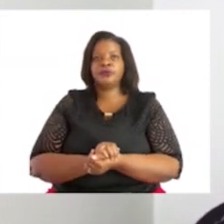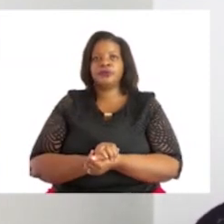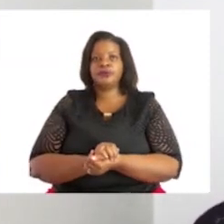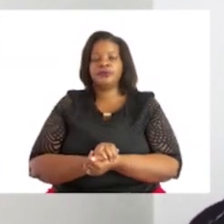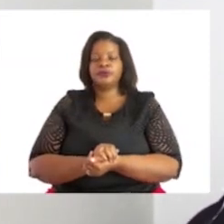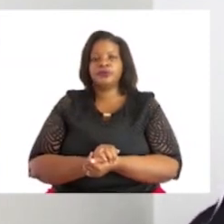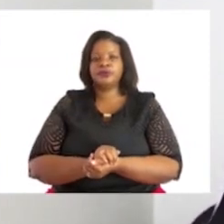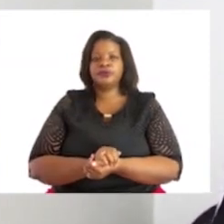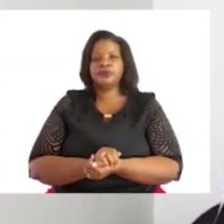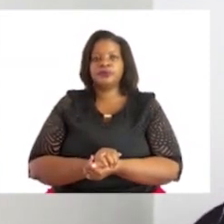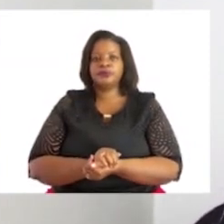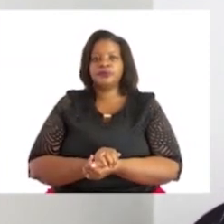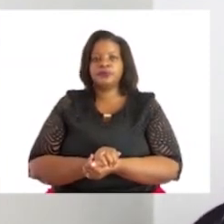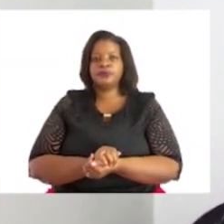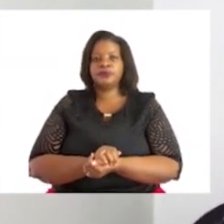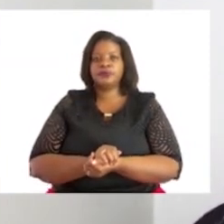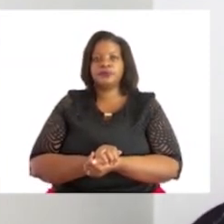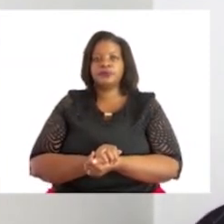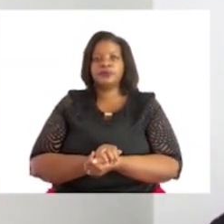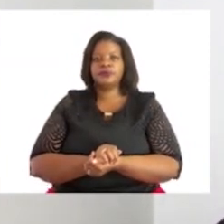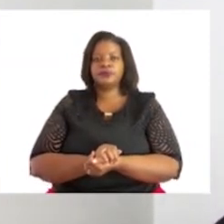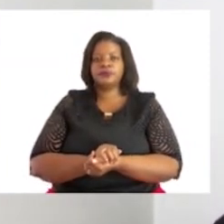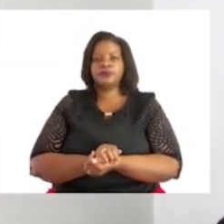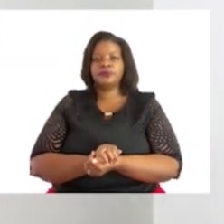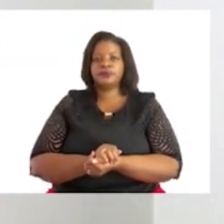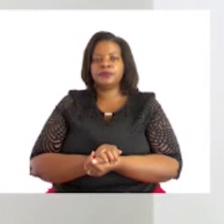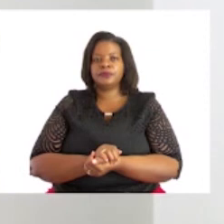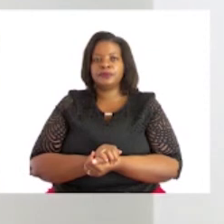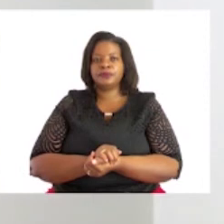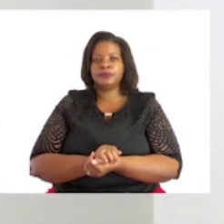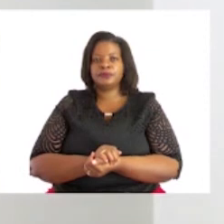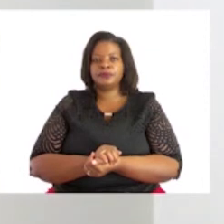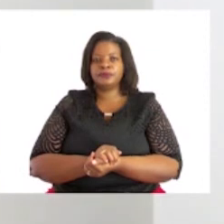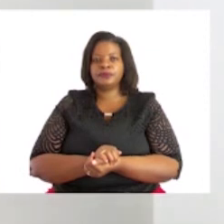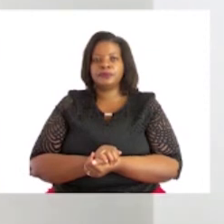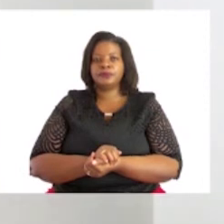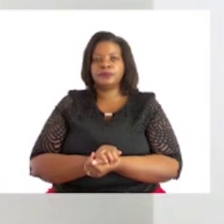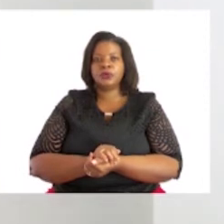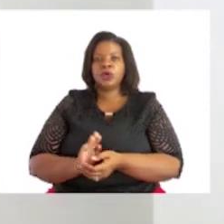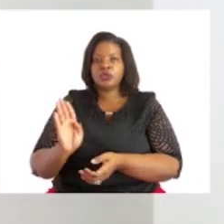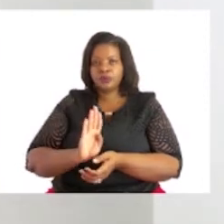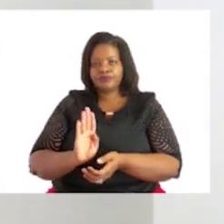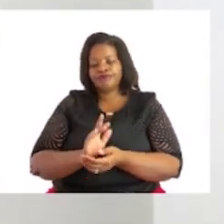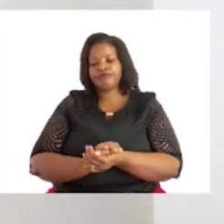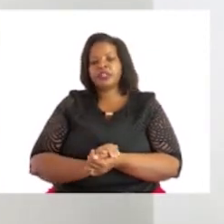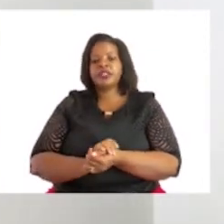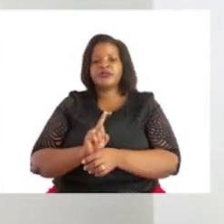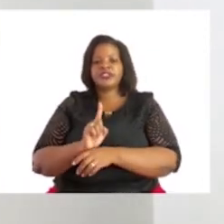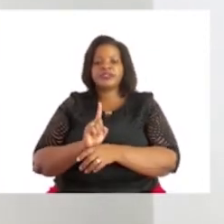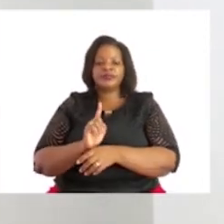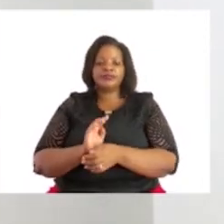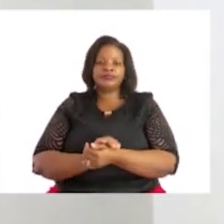34,623. It must give me, just take this out. I need to take